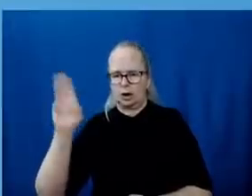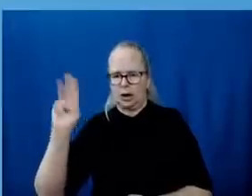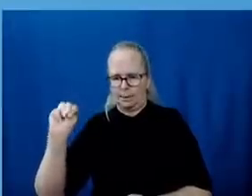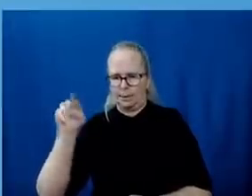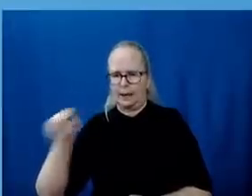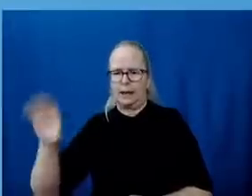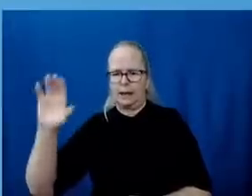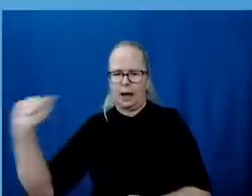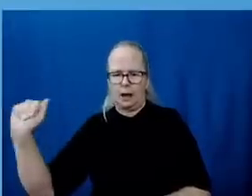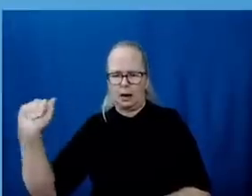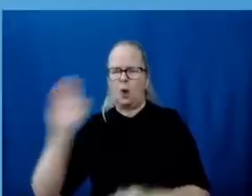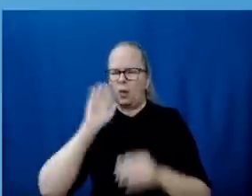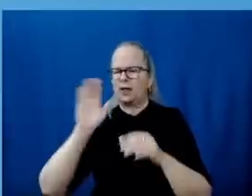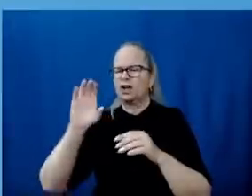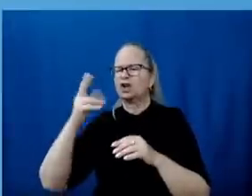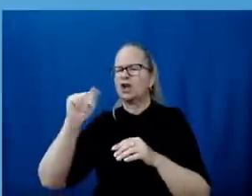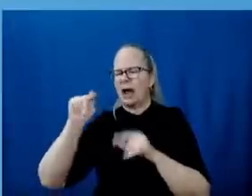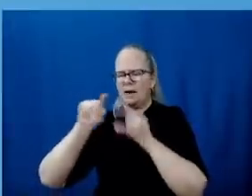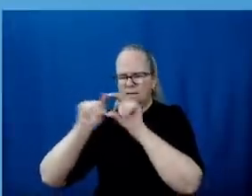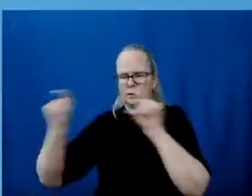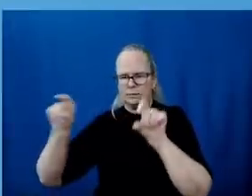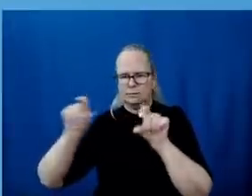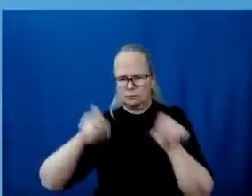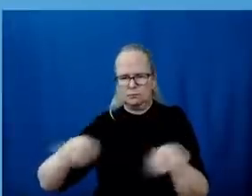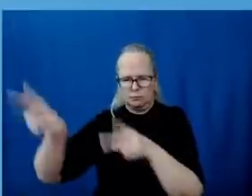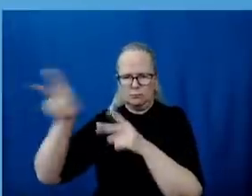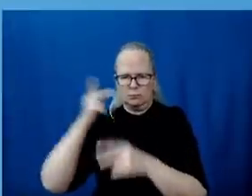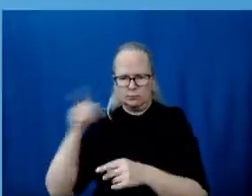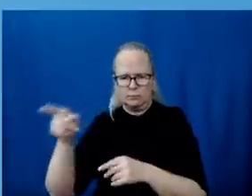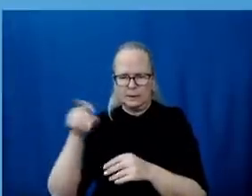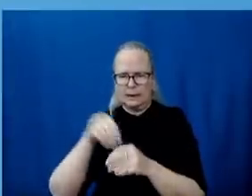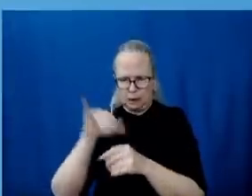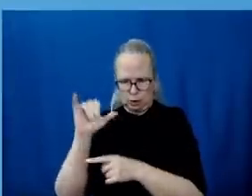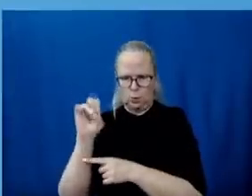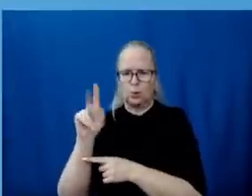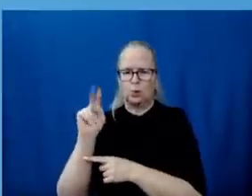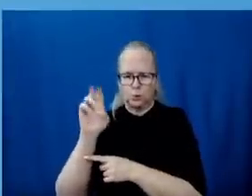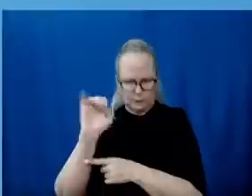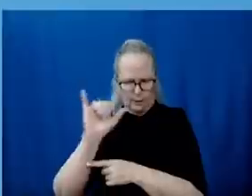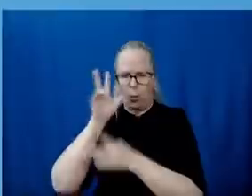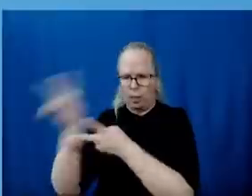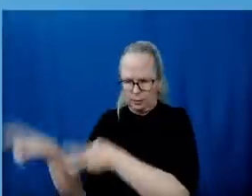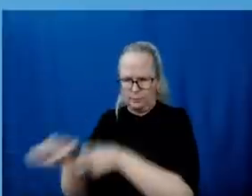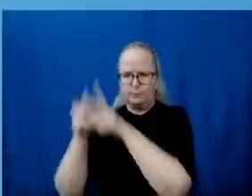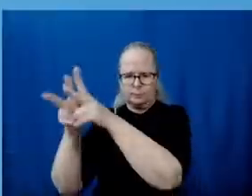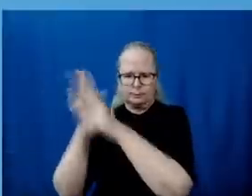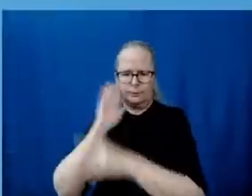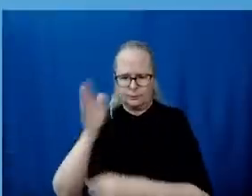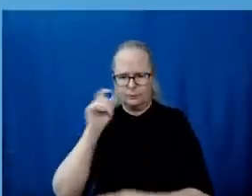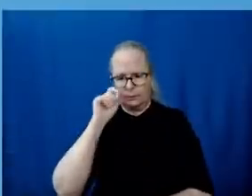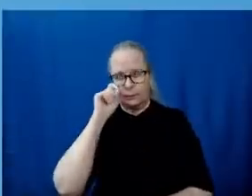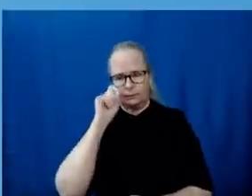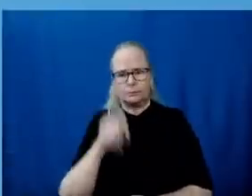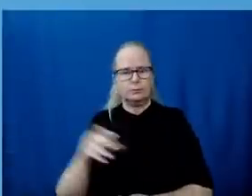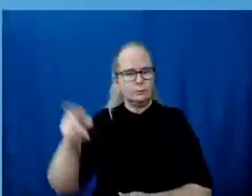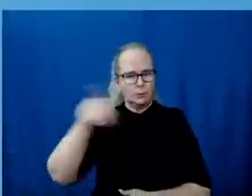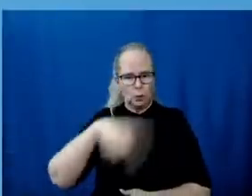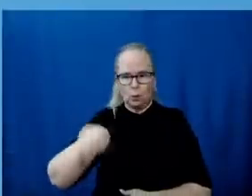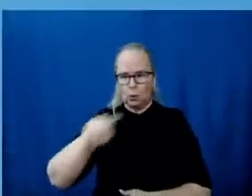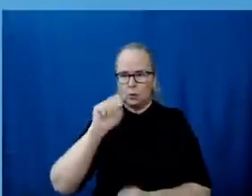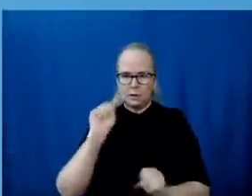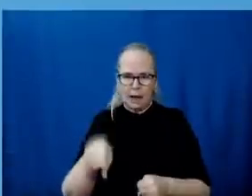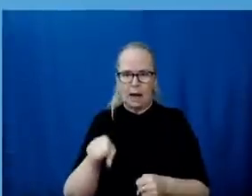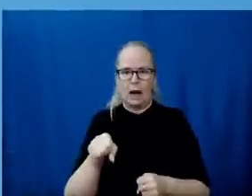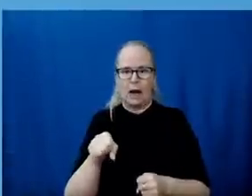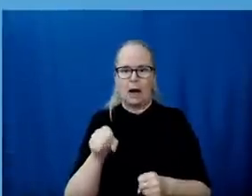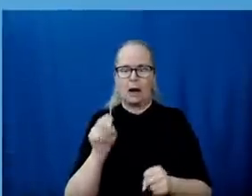covidtracker.chi-csm.ca. It will also go out on our Twitter feed, and we will make sure to post it in the YouTube comments afterwards.